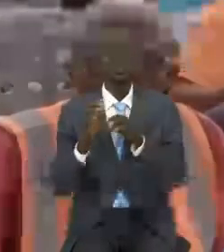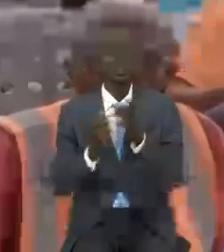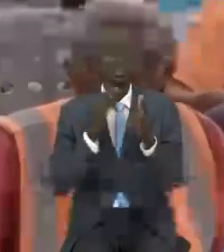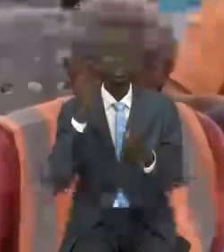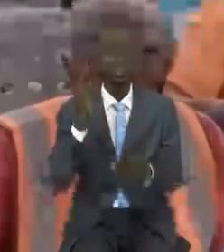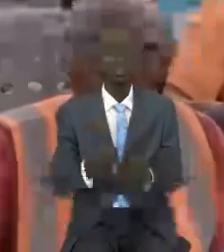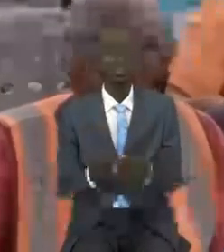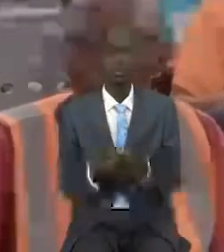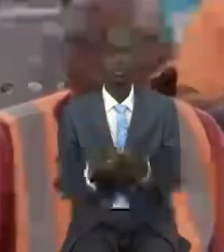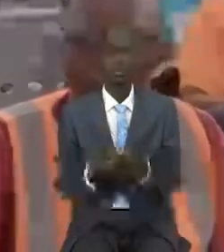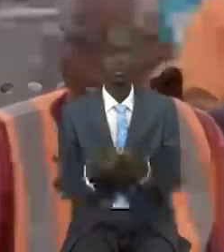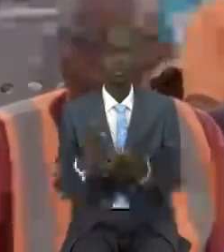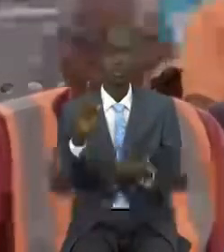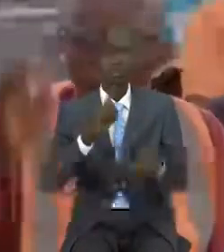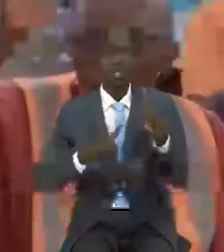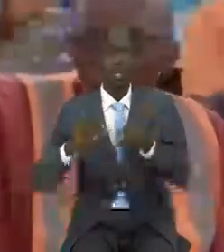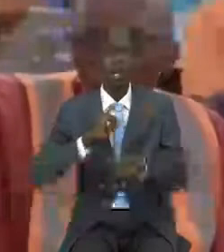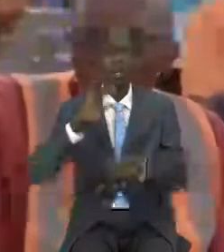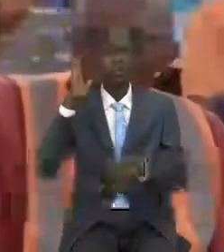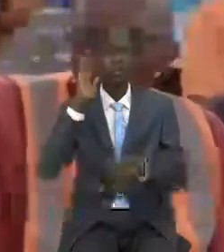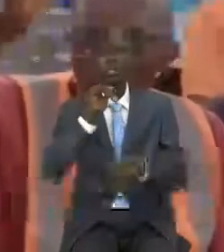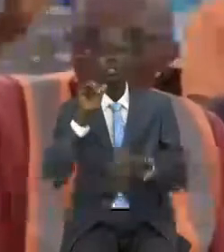Give up. Say it like I said it now.